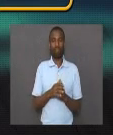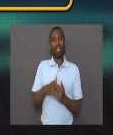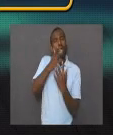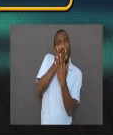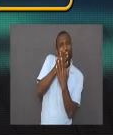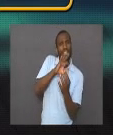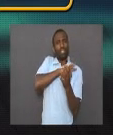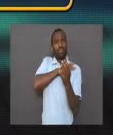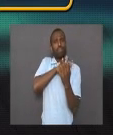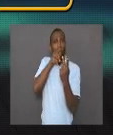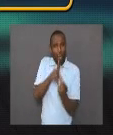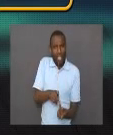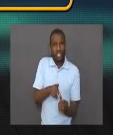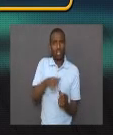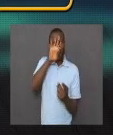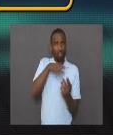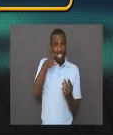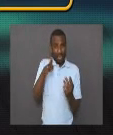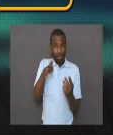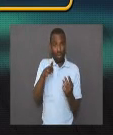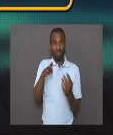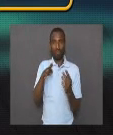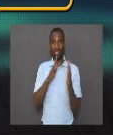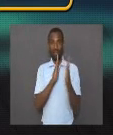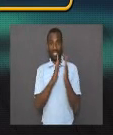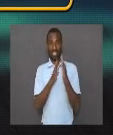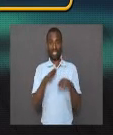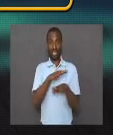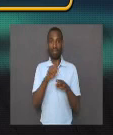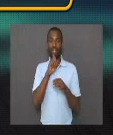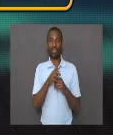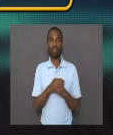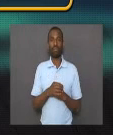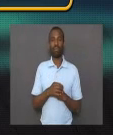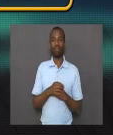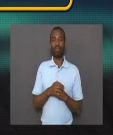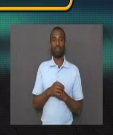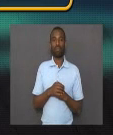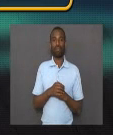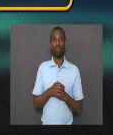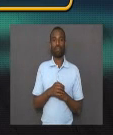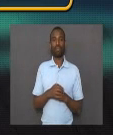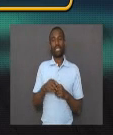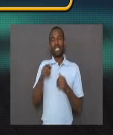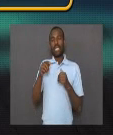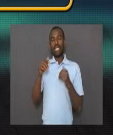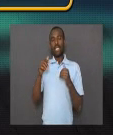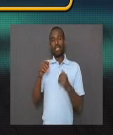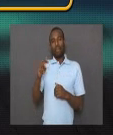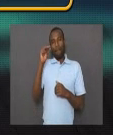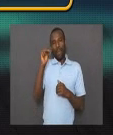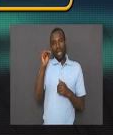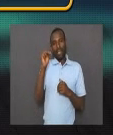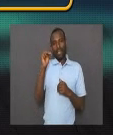the shaded wall due to the motion of a single particle is mass